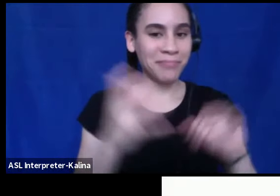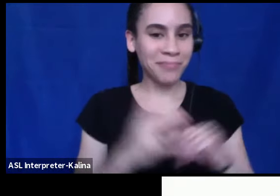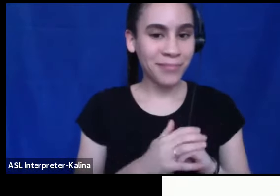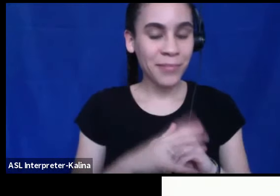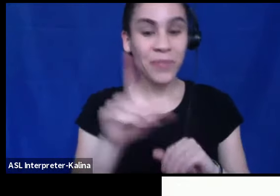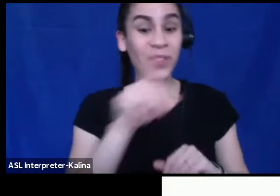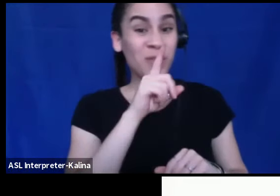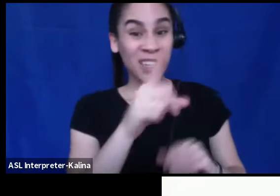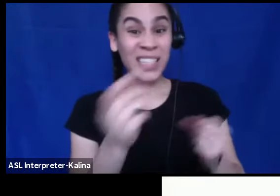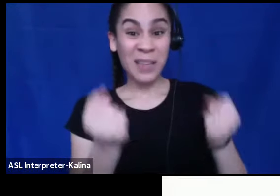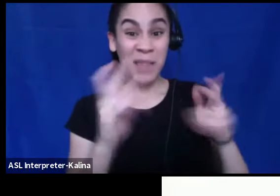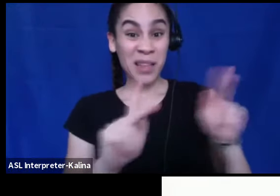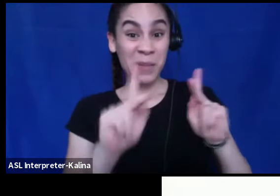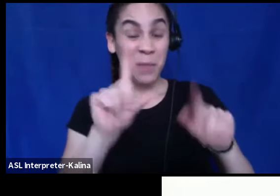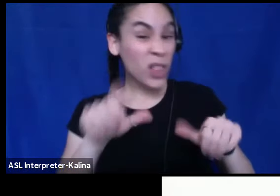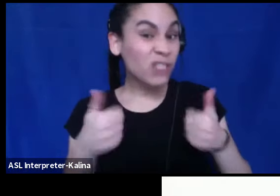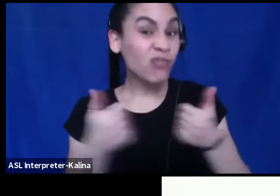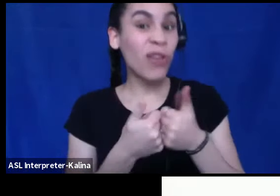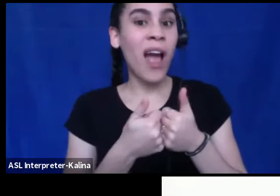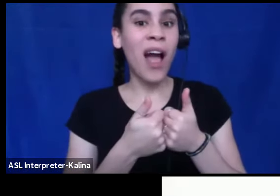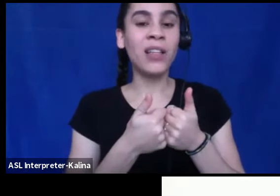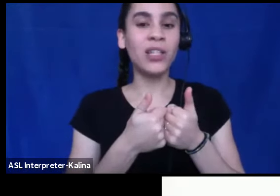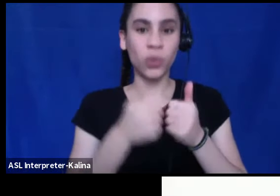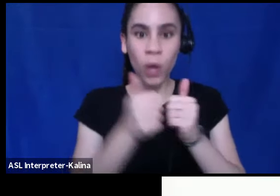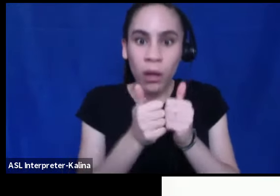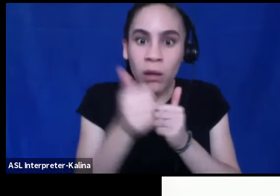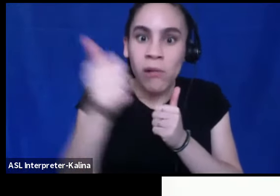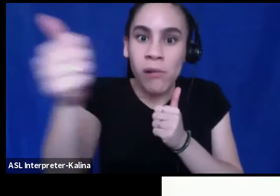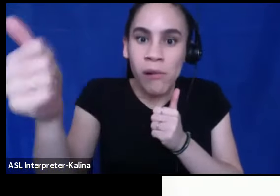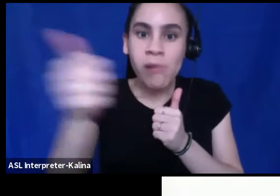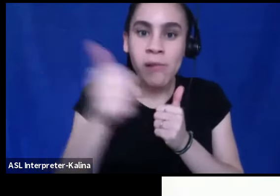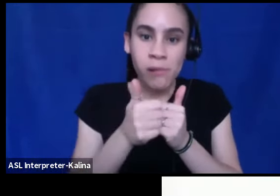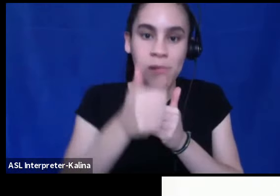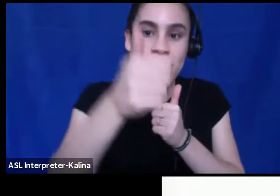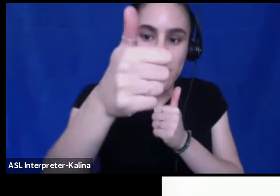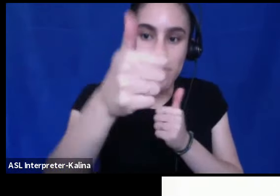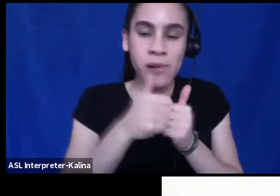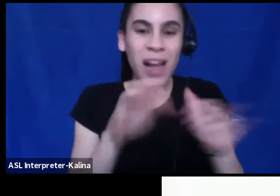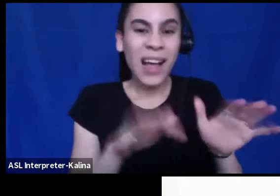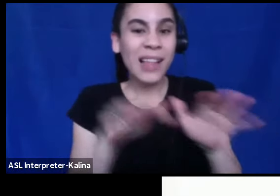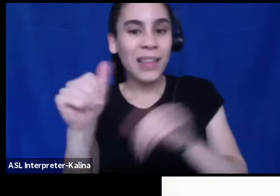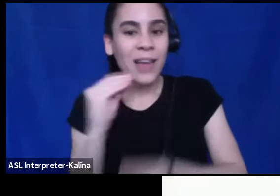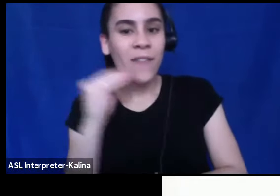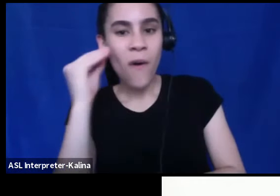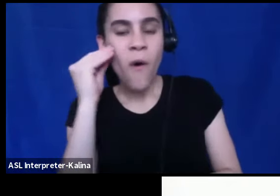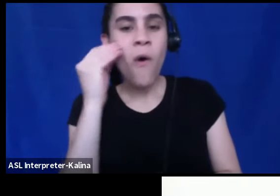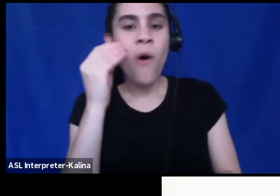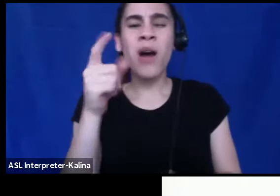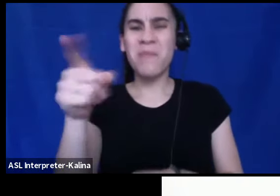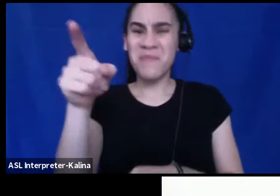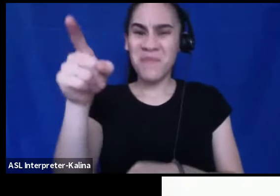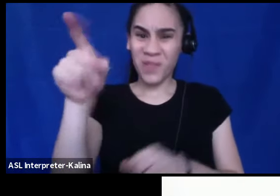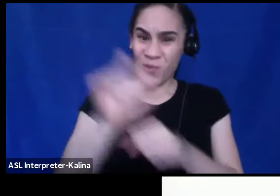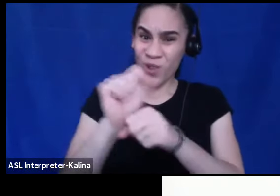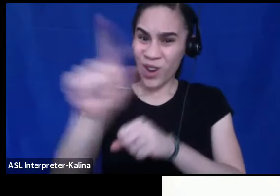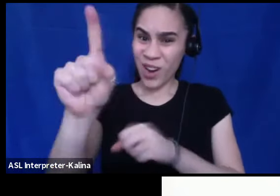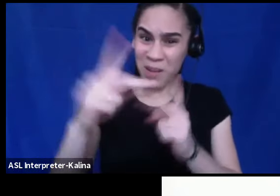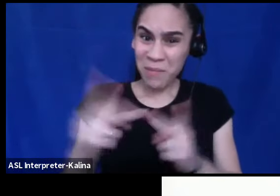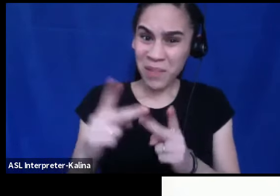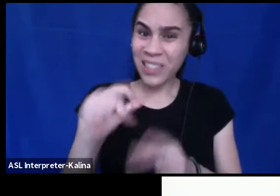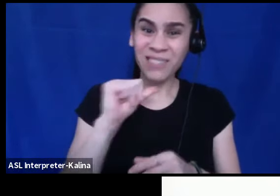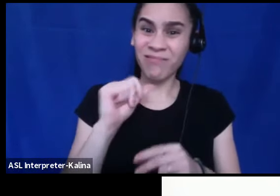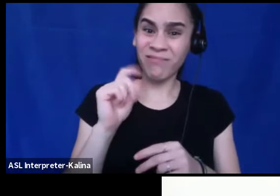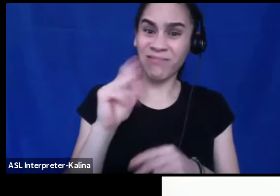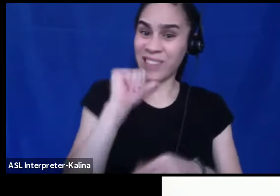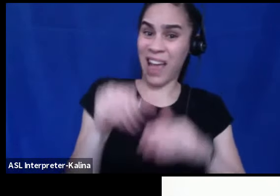to leave their home, to travel to a workplace or get to a workplace, and it's not very accessible. The ability to remotely work changes